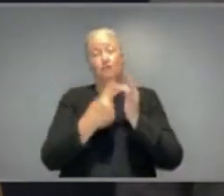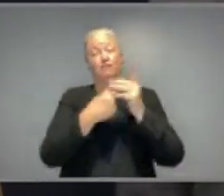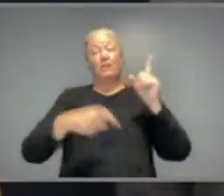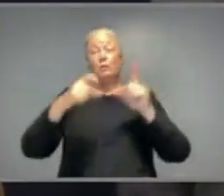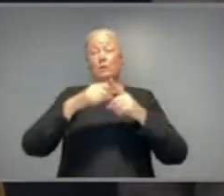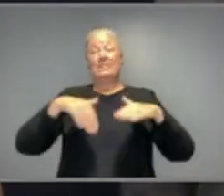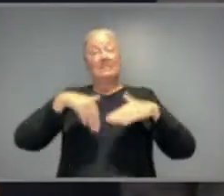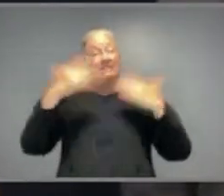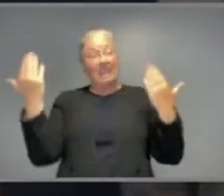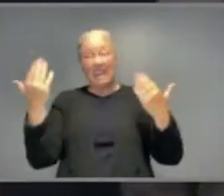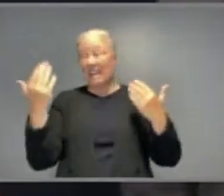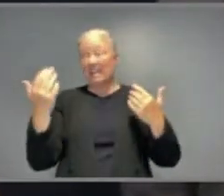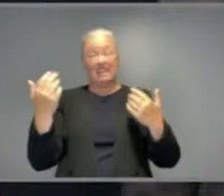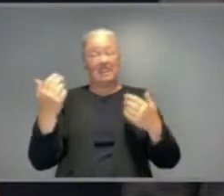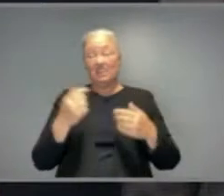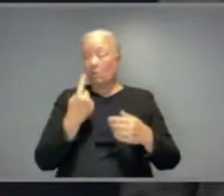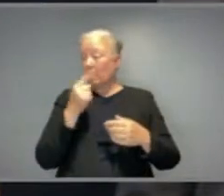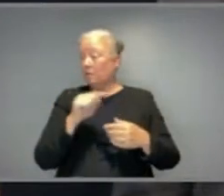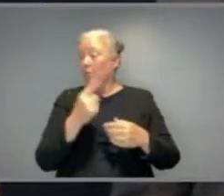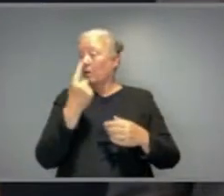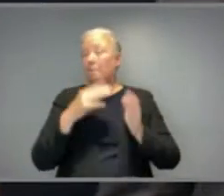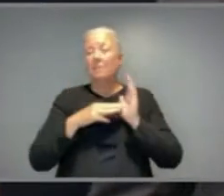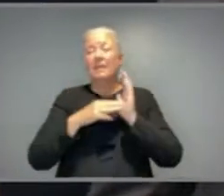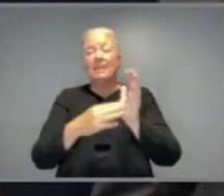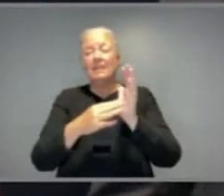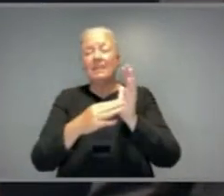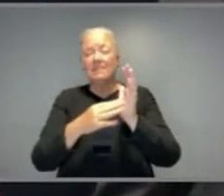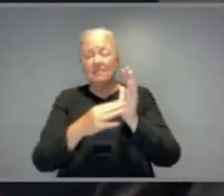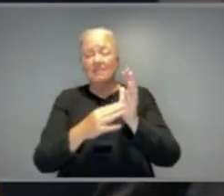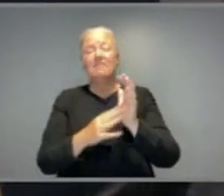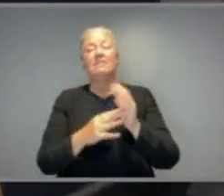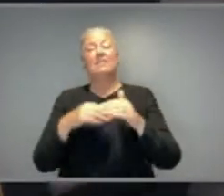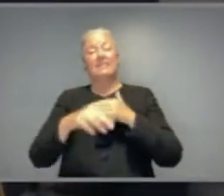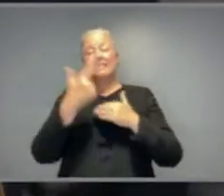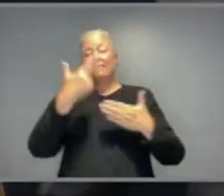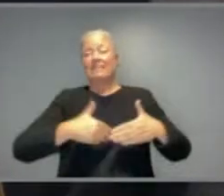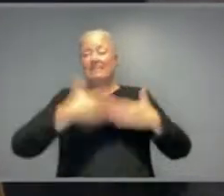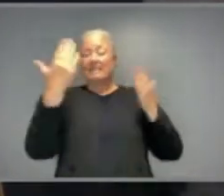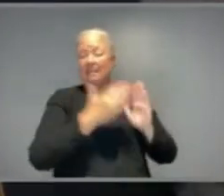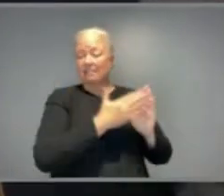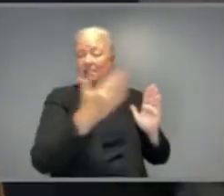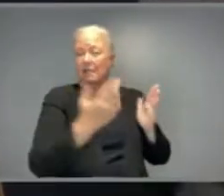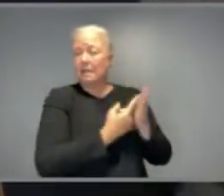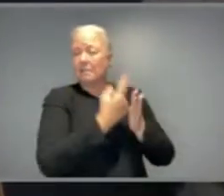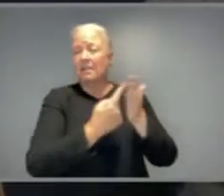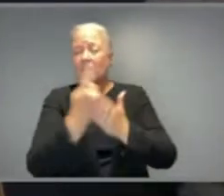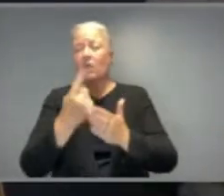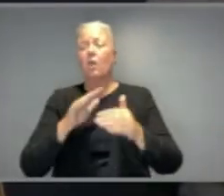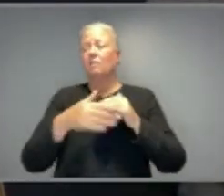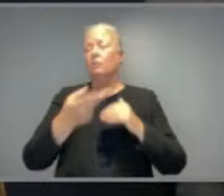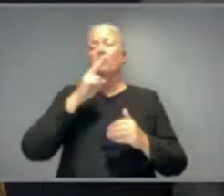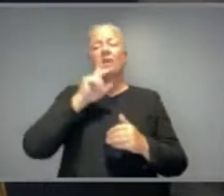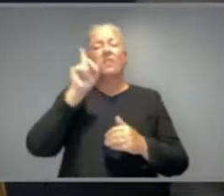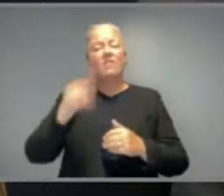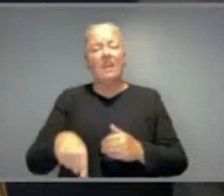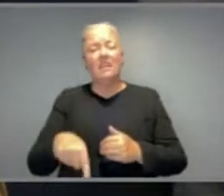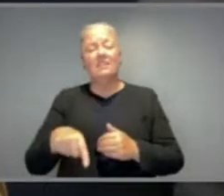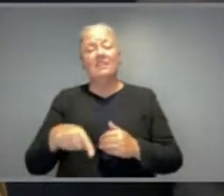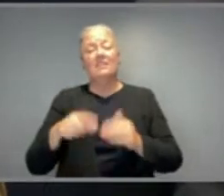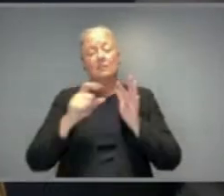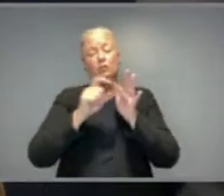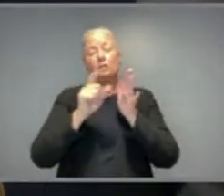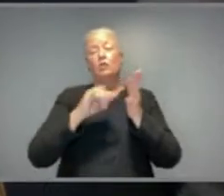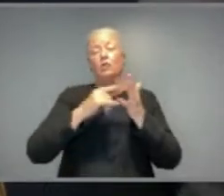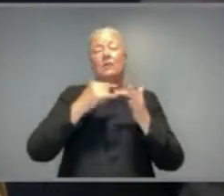more than 1.1 million doses across a 7-day period. We're getting more than 200,000 doses a day on weekdays. We've had